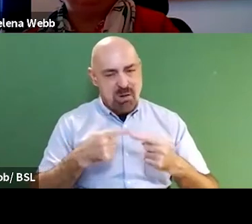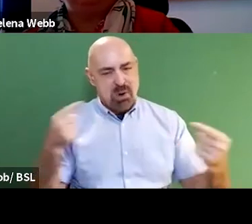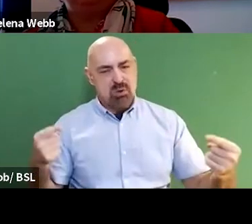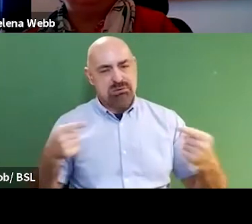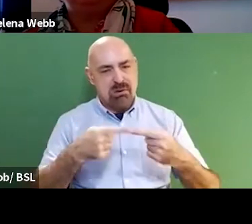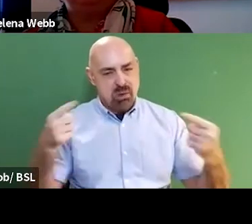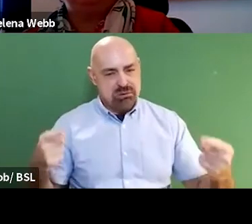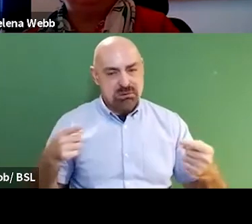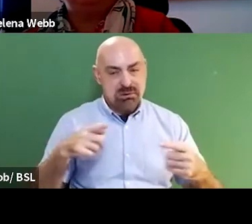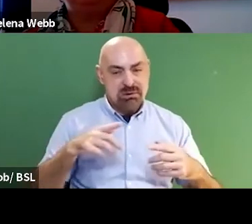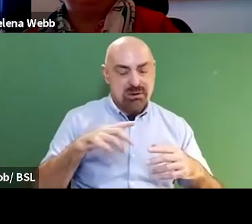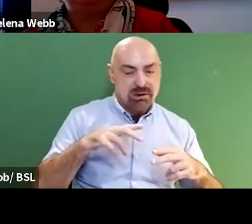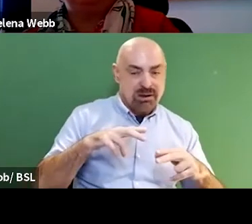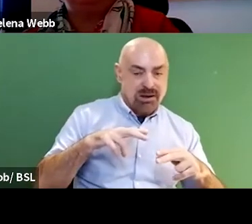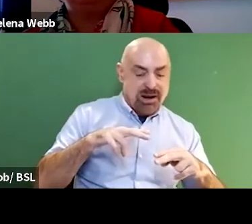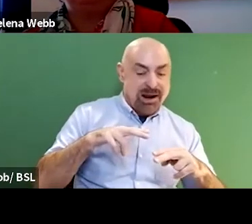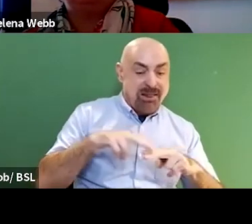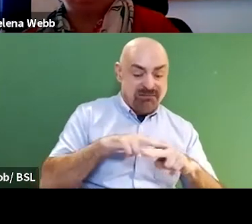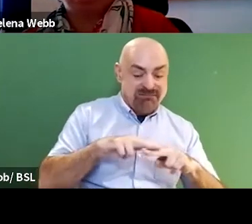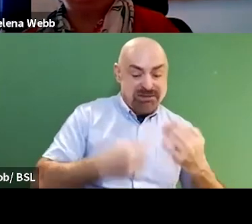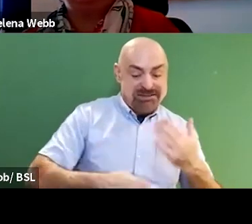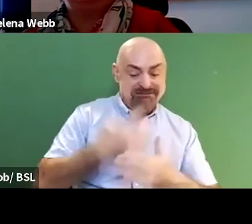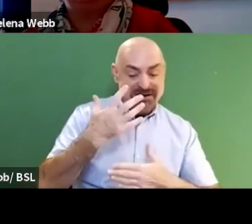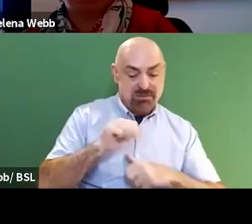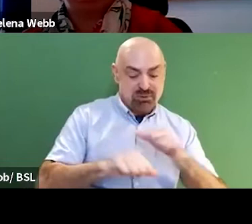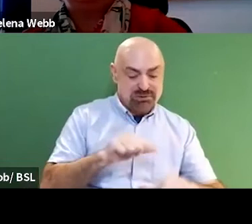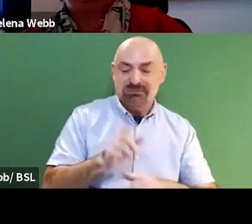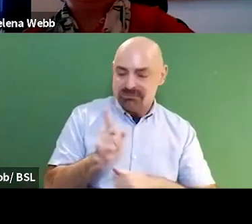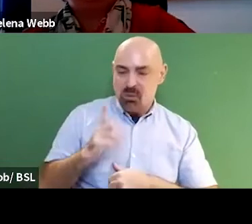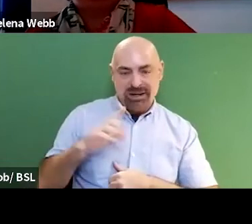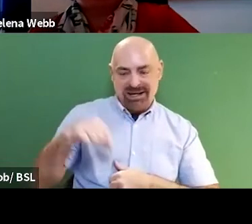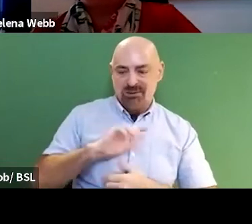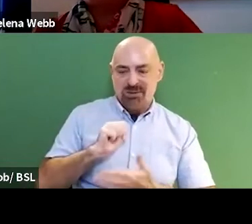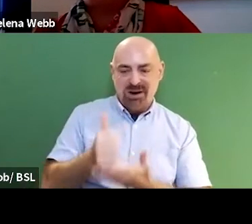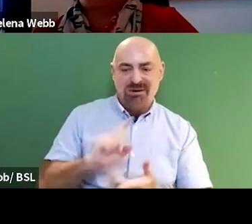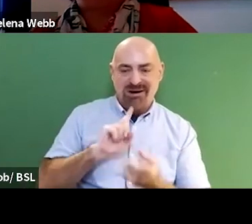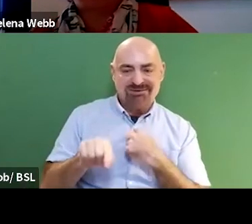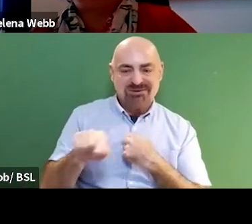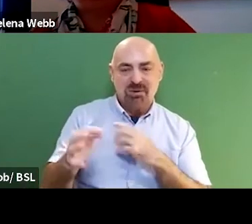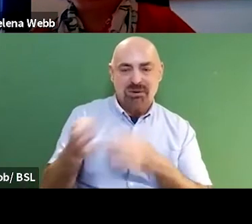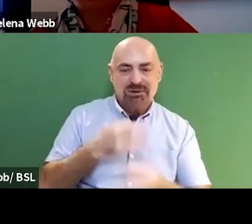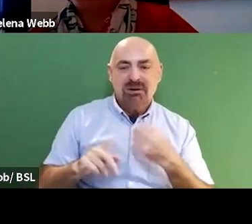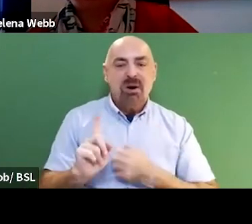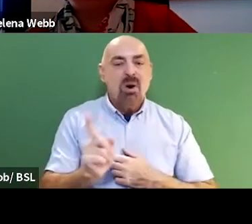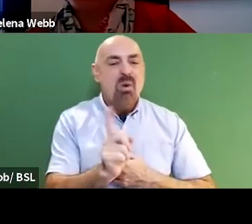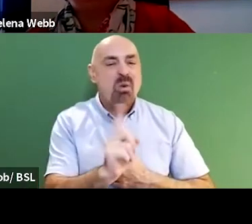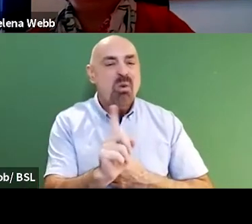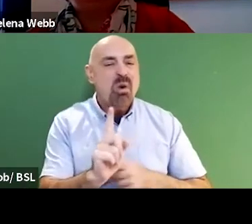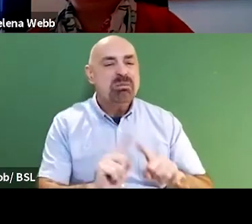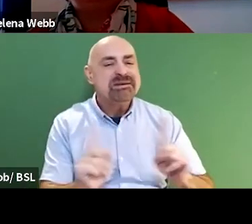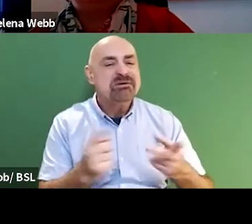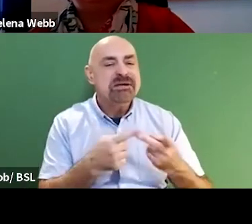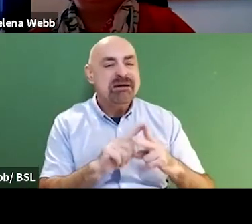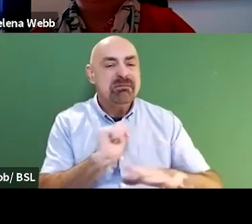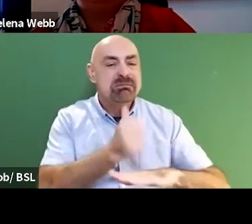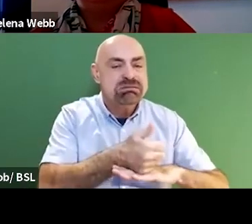Hub's development process is intended to help a local area to answer. What will be different as a result of introducing a family hub?